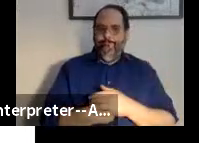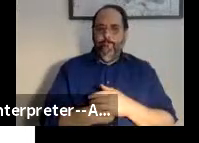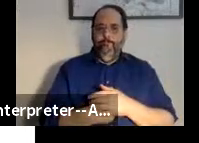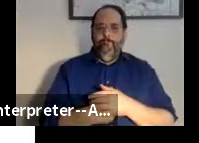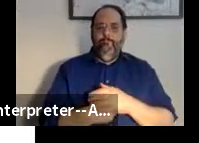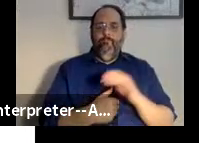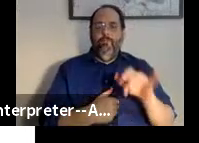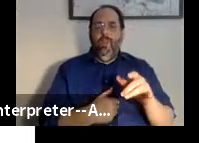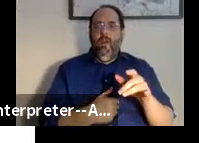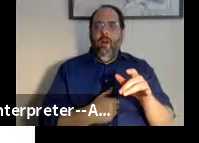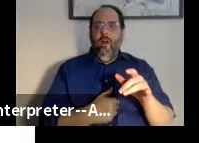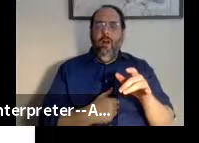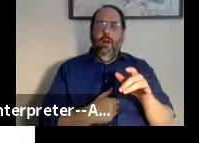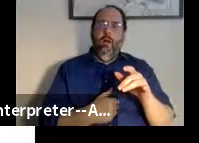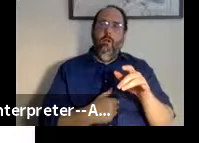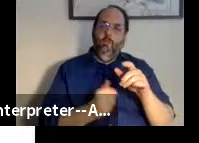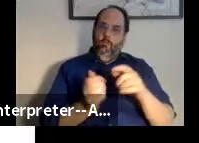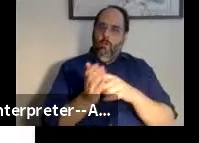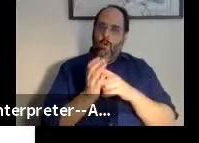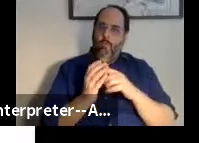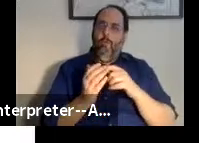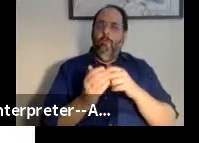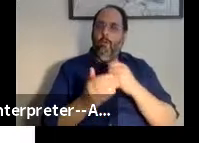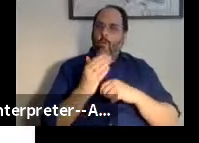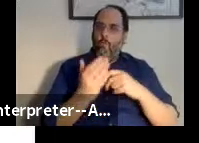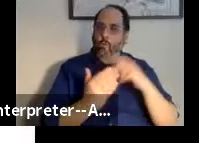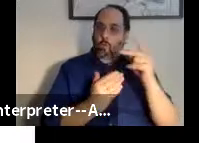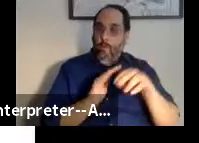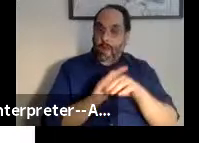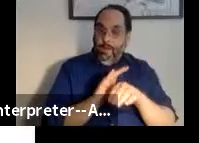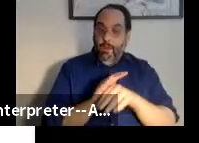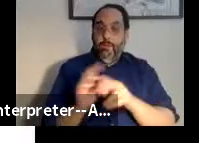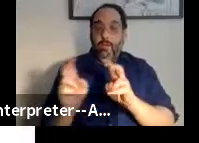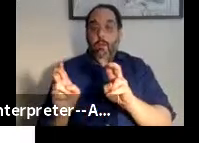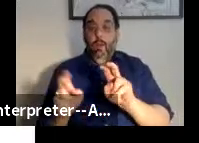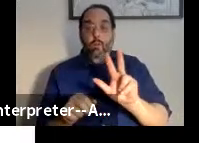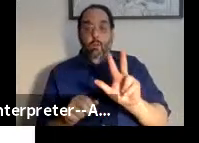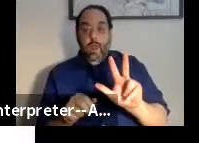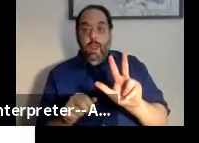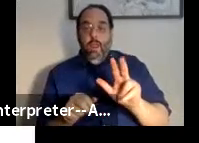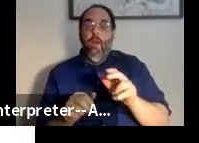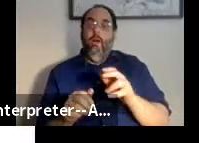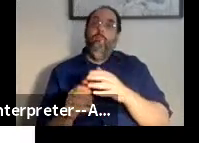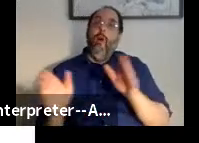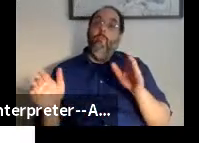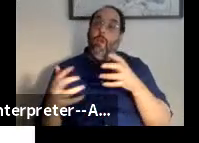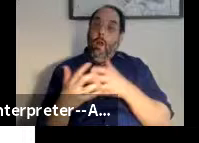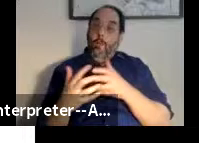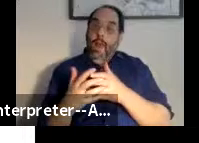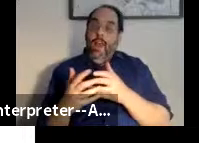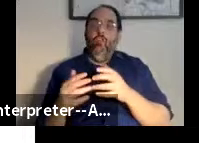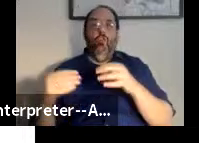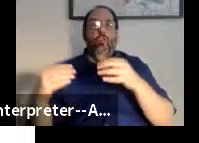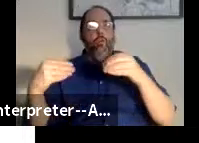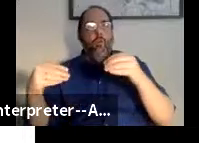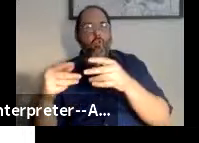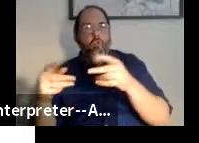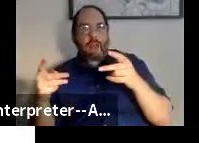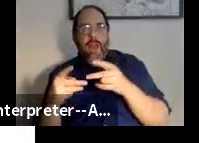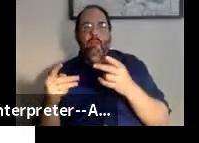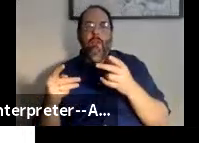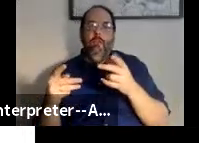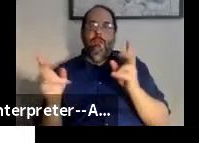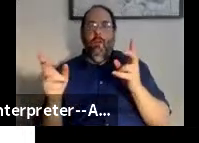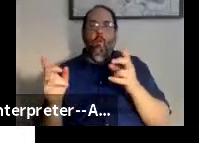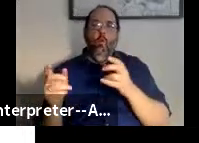Title II, you have the requirements for program access. And under Title III, places of public accommodation and commercial facilities, readily